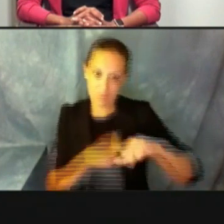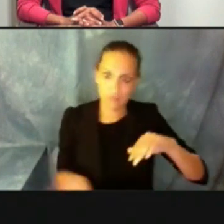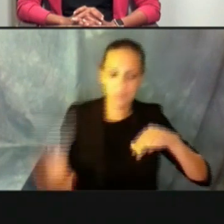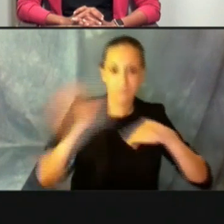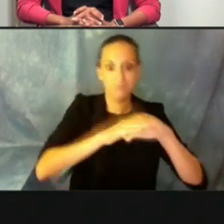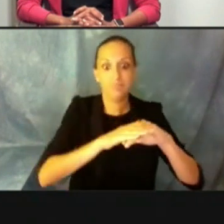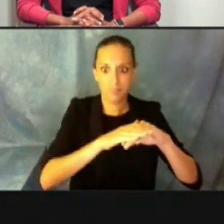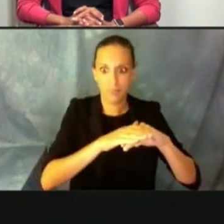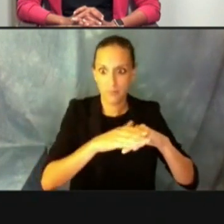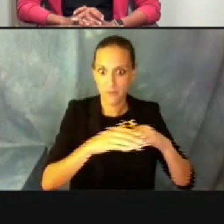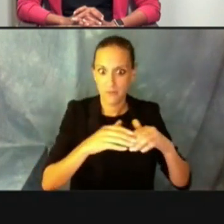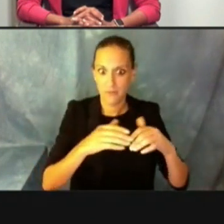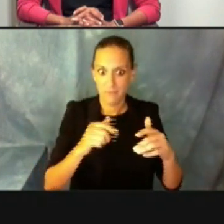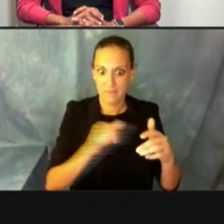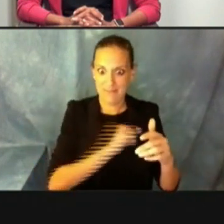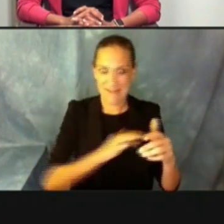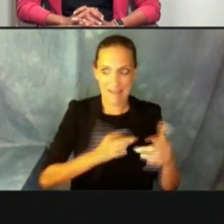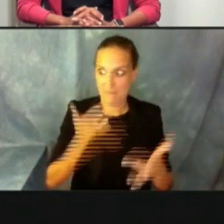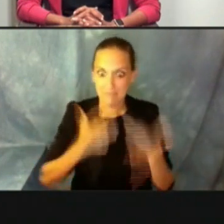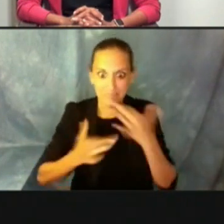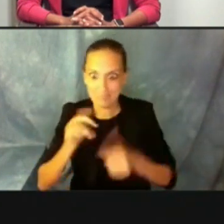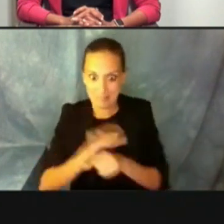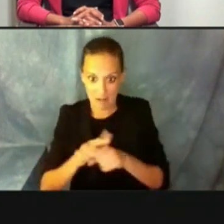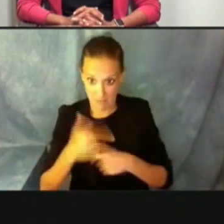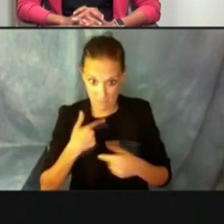hospitals experiencing these staffing shortages?